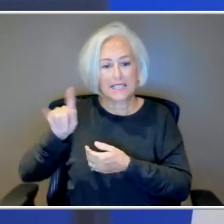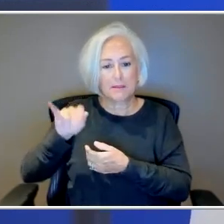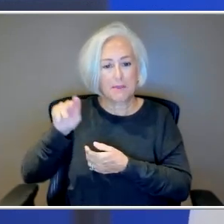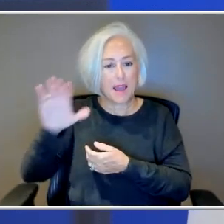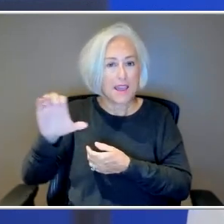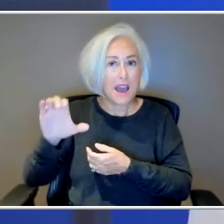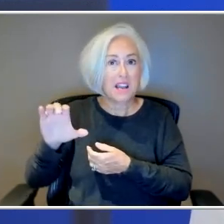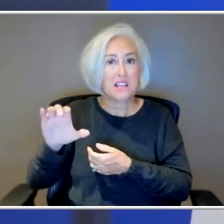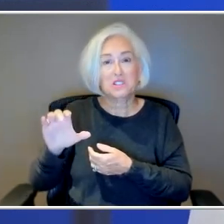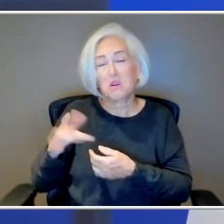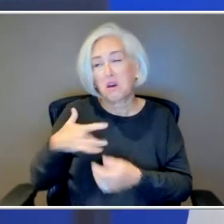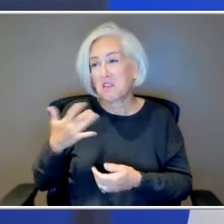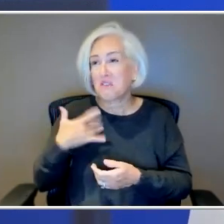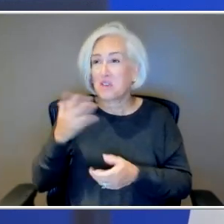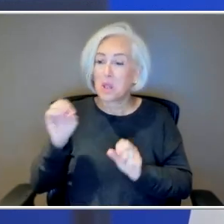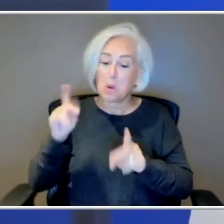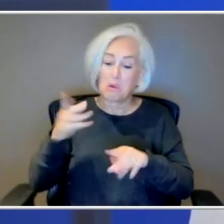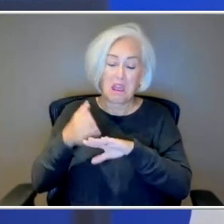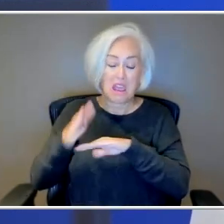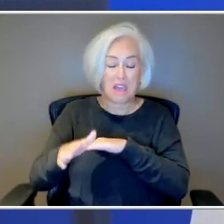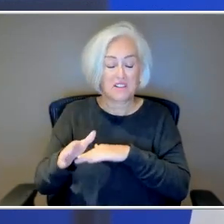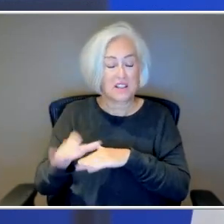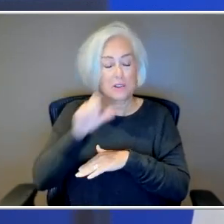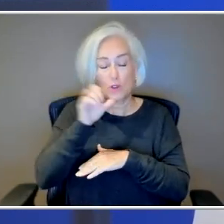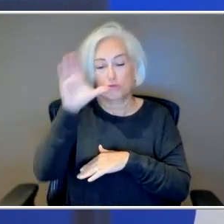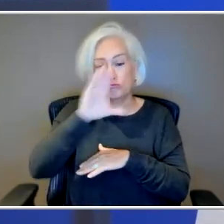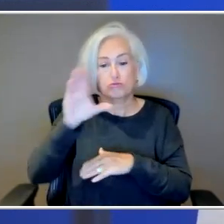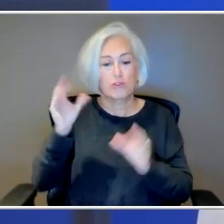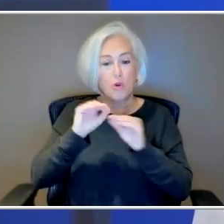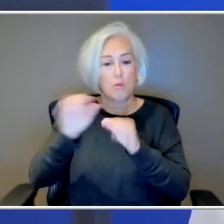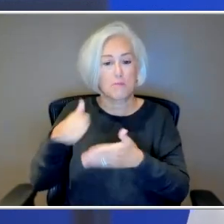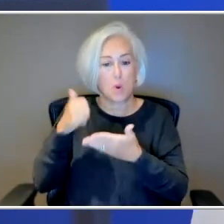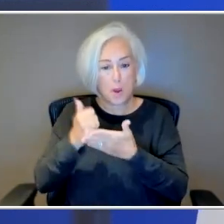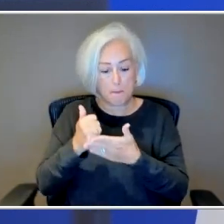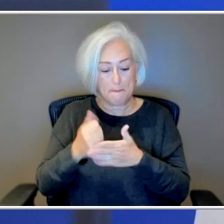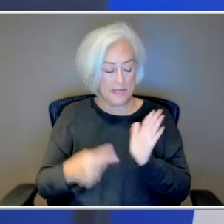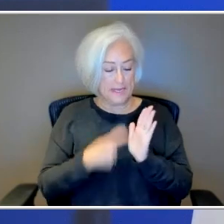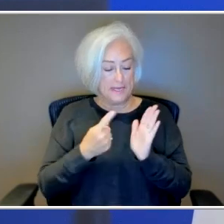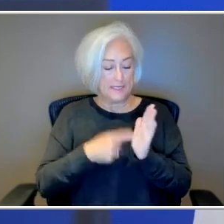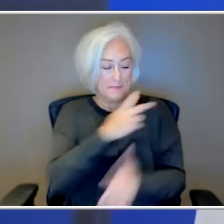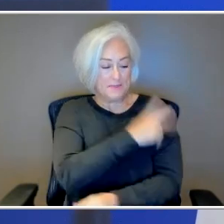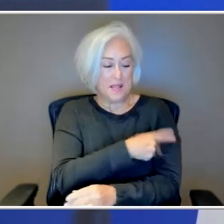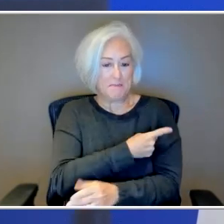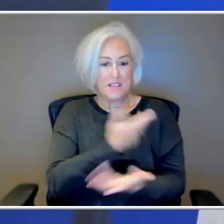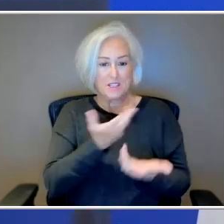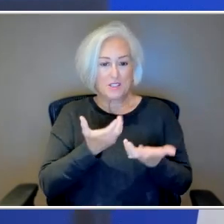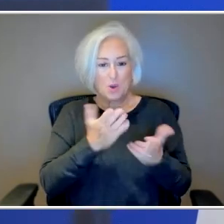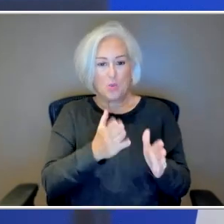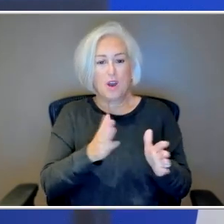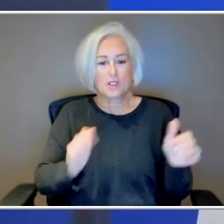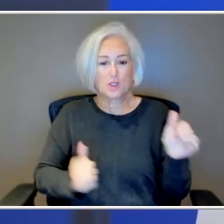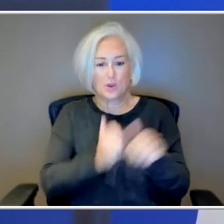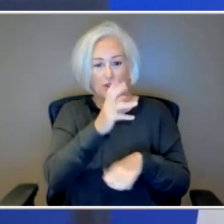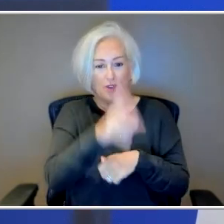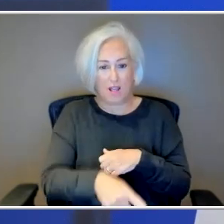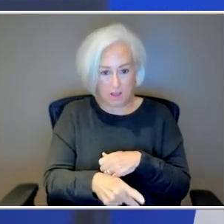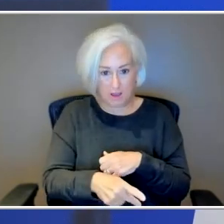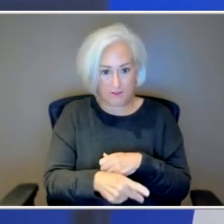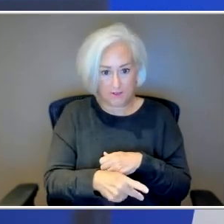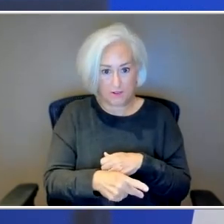attention anymore. Sometimes actually patients do not want to follow up, especially ulcerative colitis actually mostly affects younger